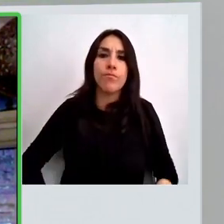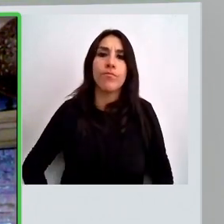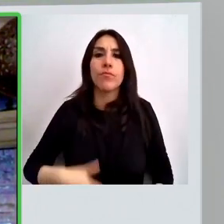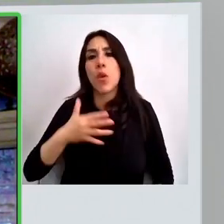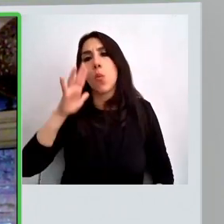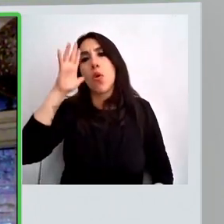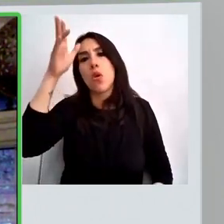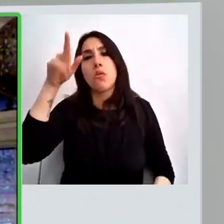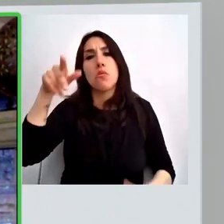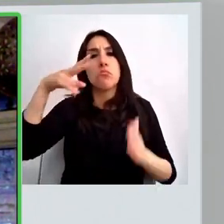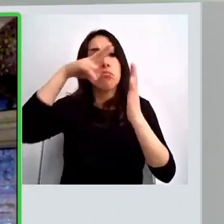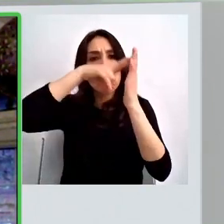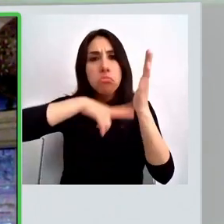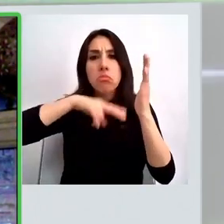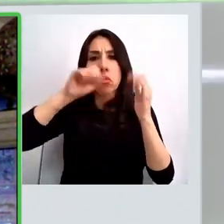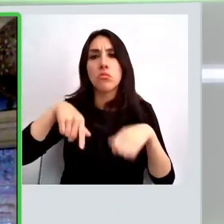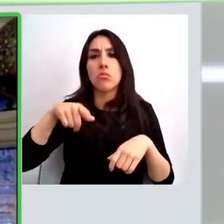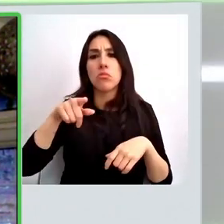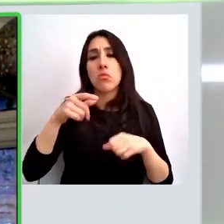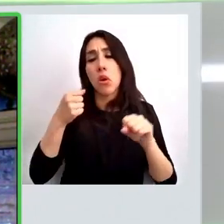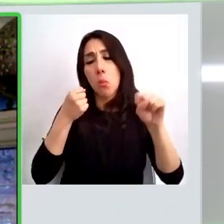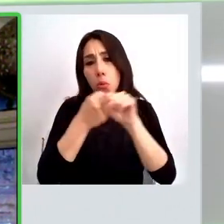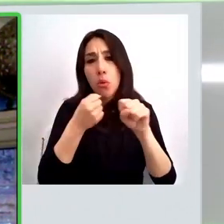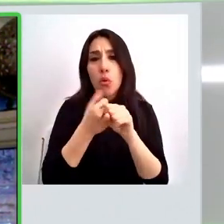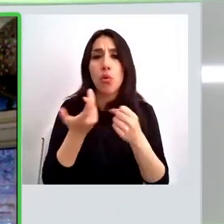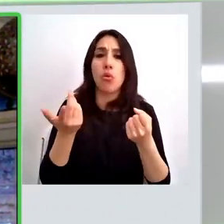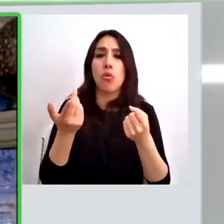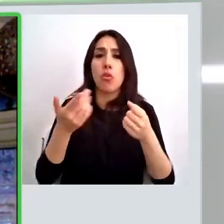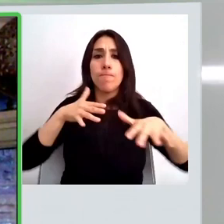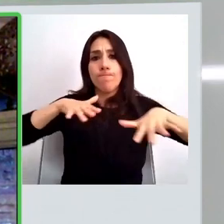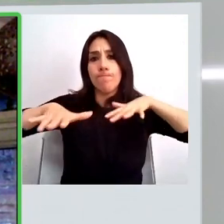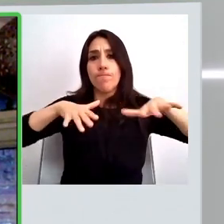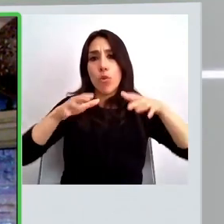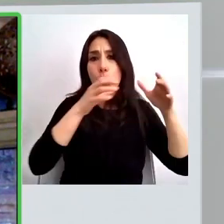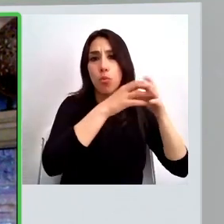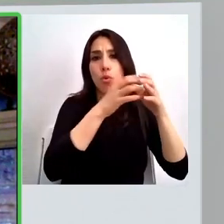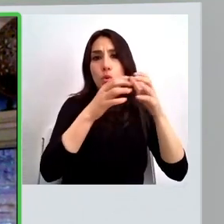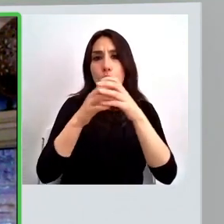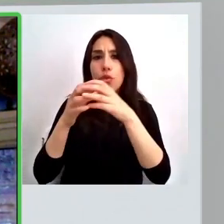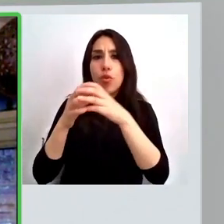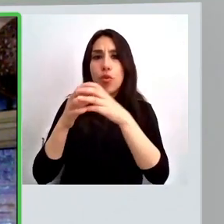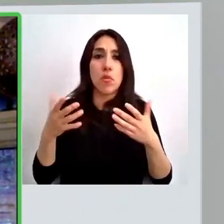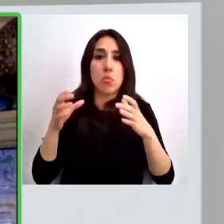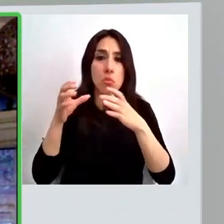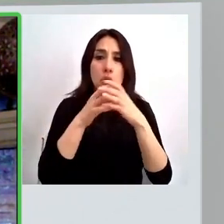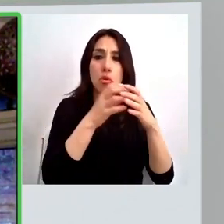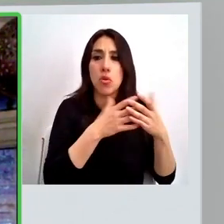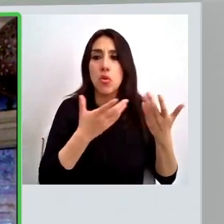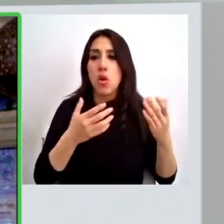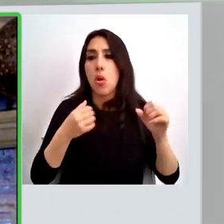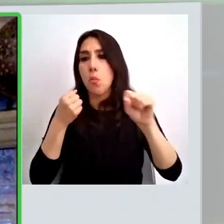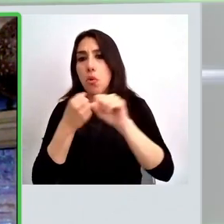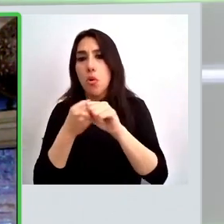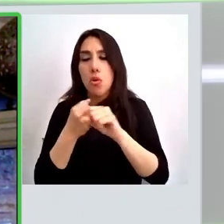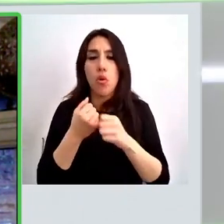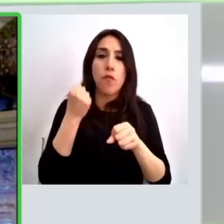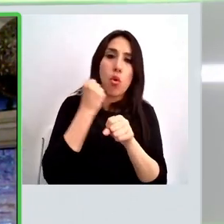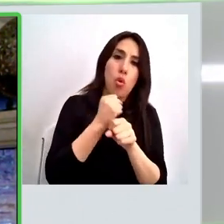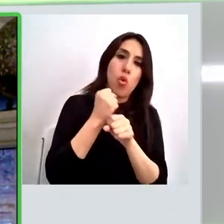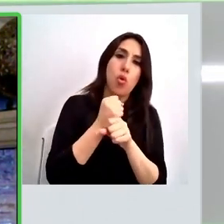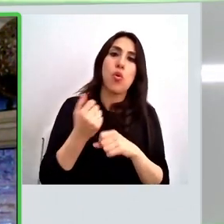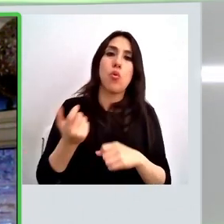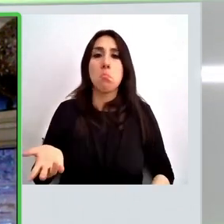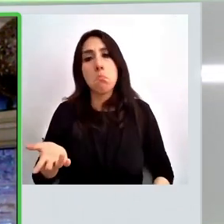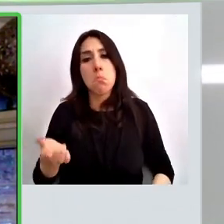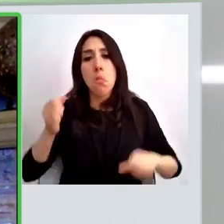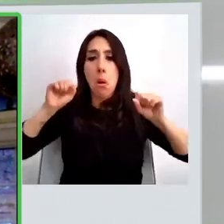know and we'll give you a little starter pack of information. But yeah, my main message as I close